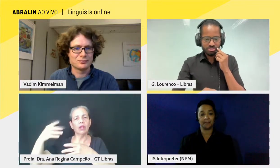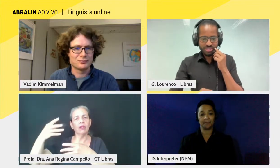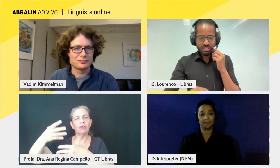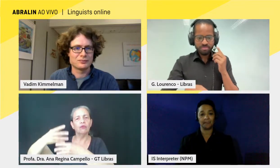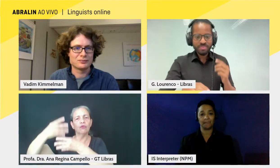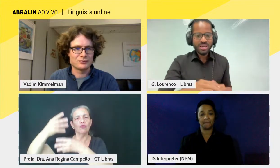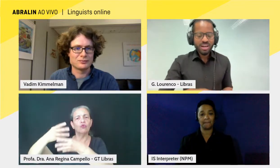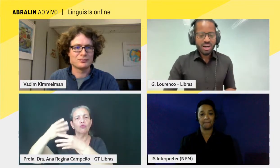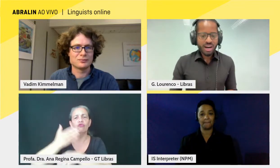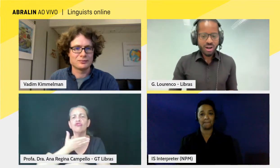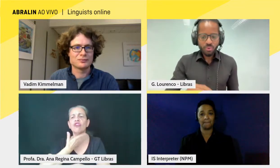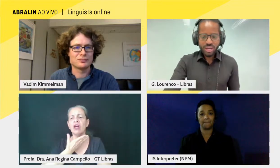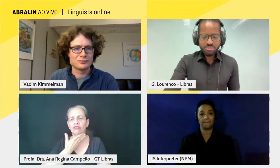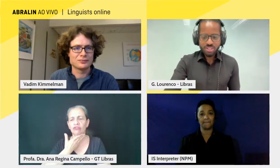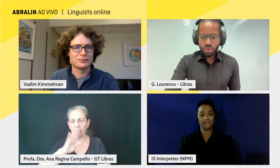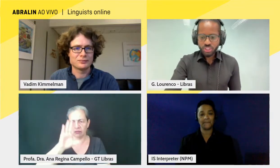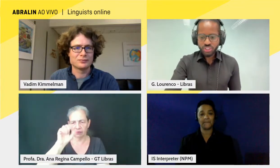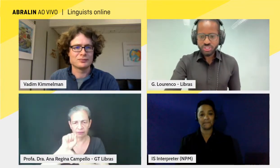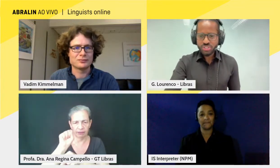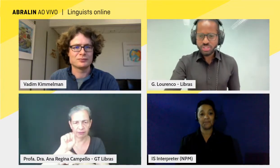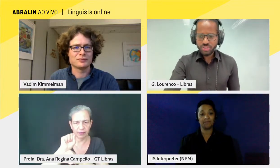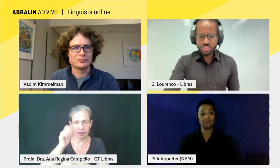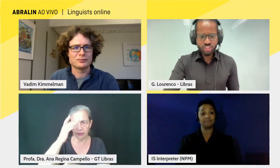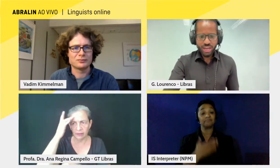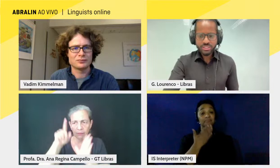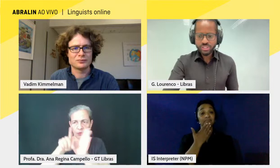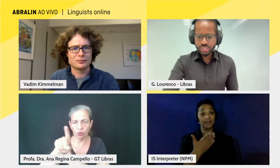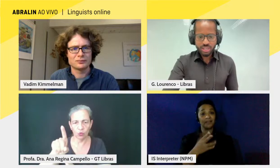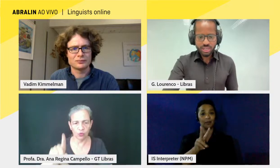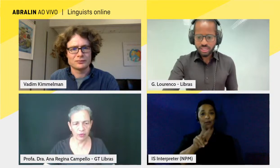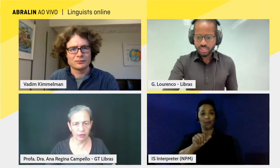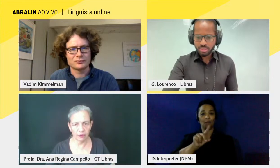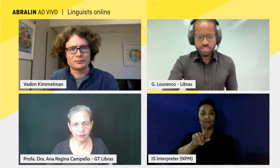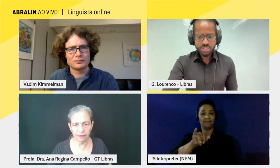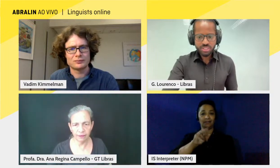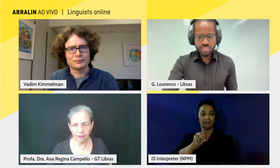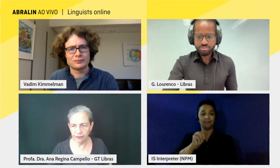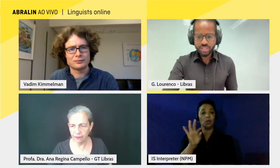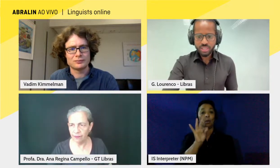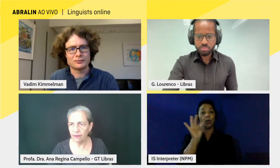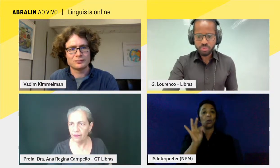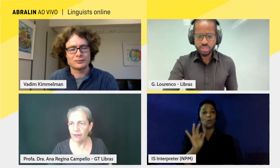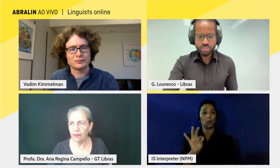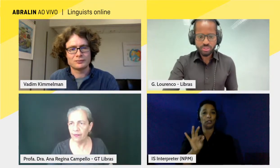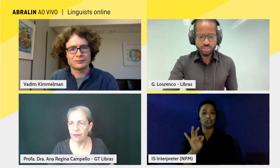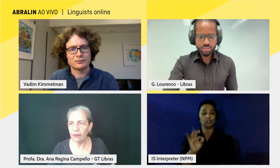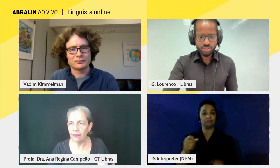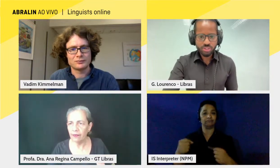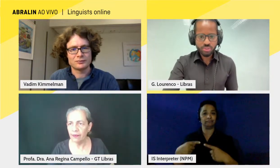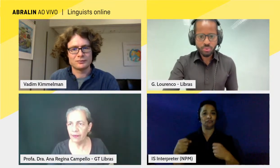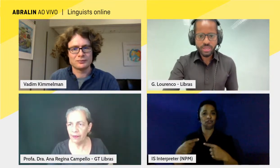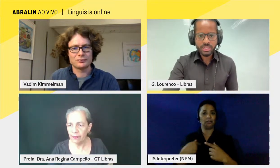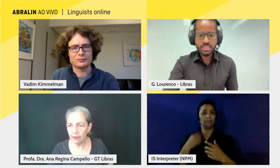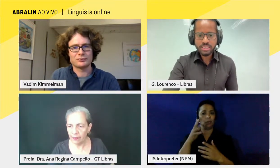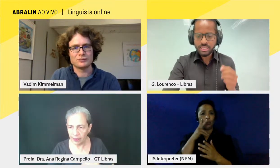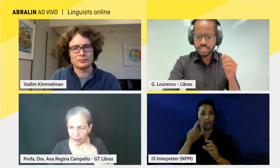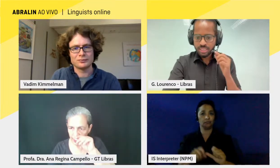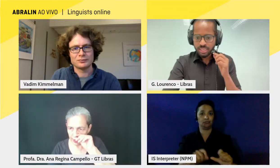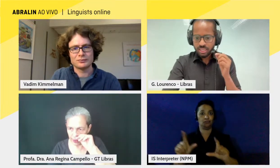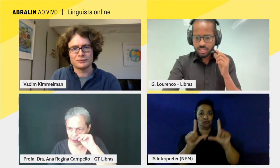Thank you, Vadim. We have some questions in the chat. Let me see if I can put it on